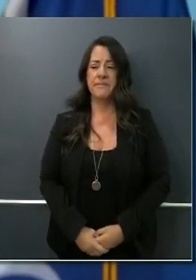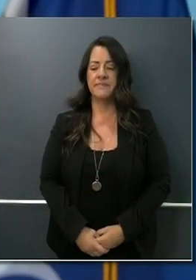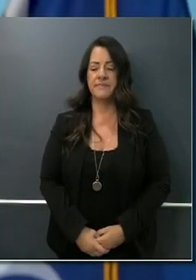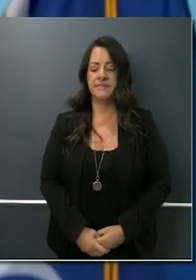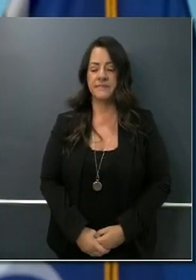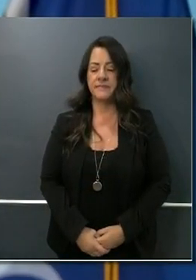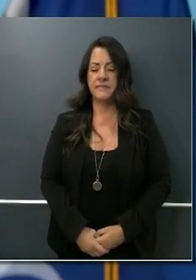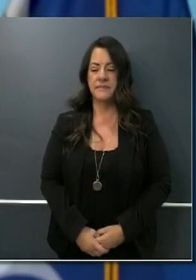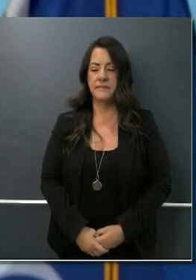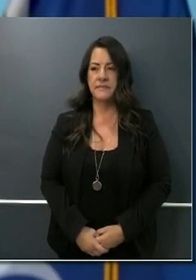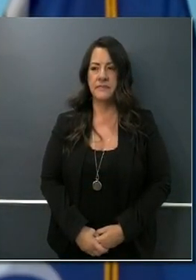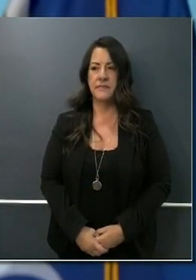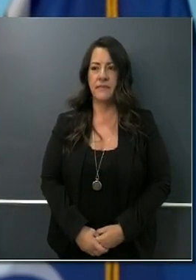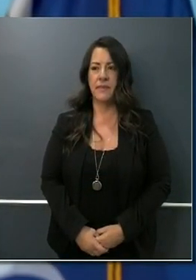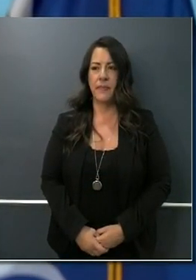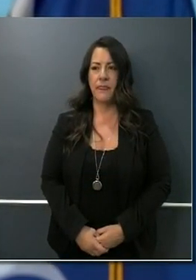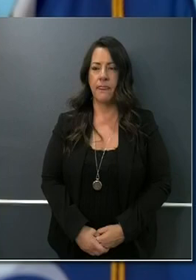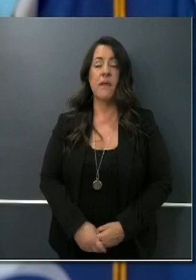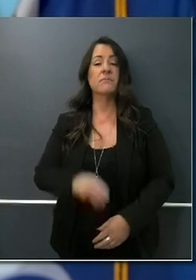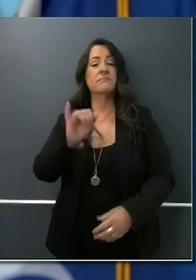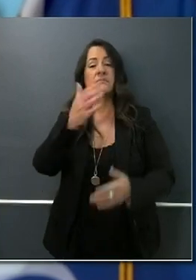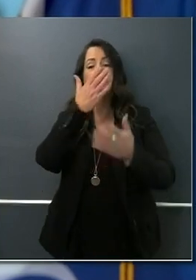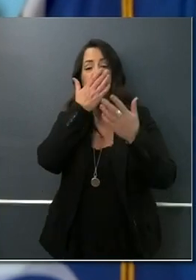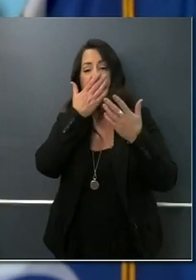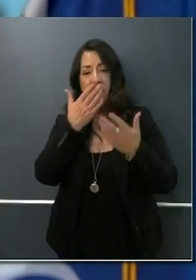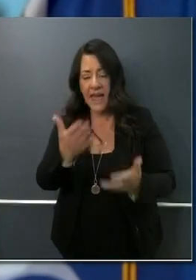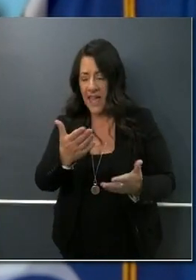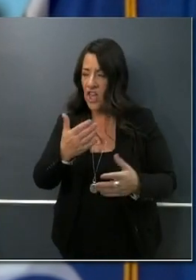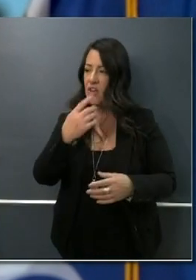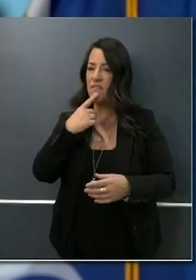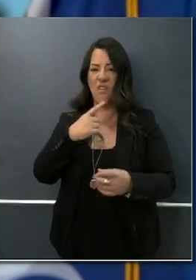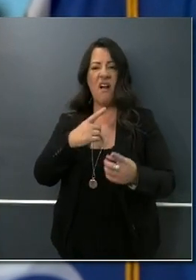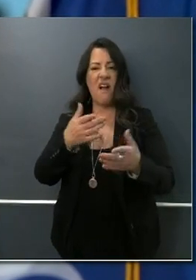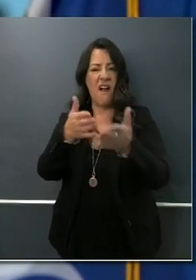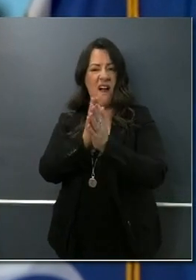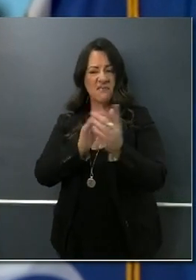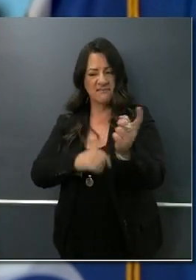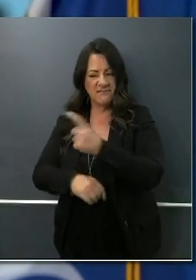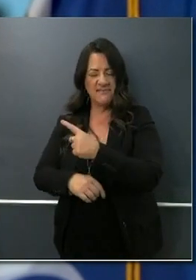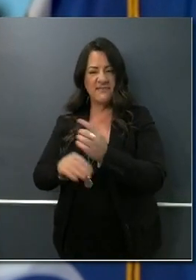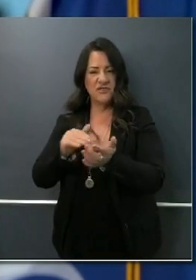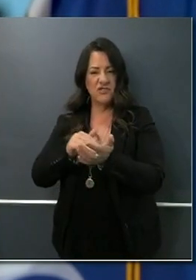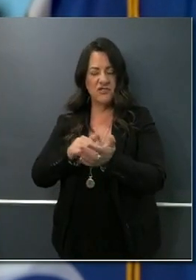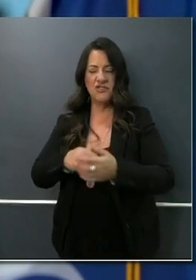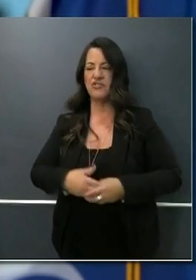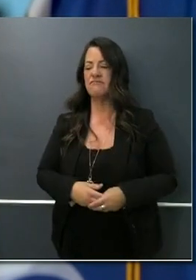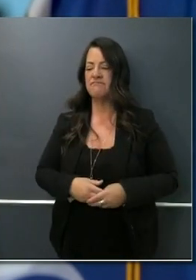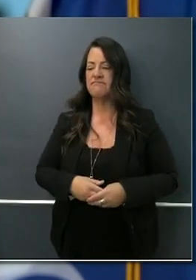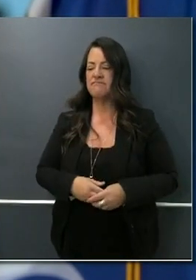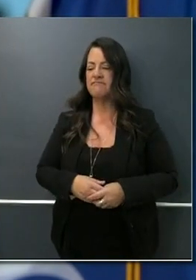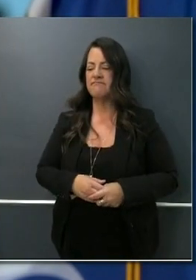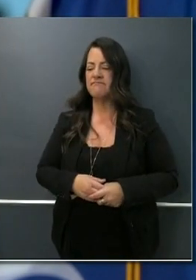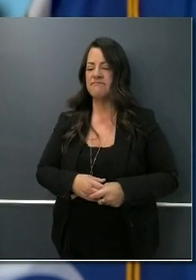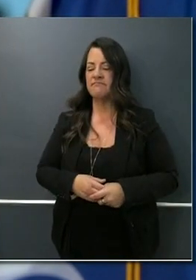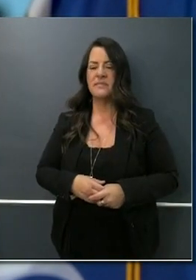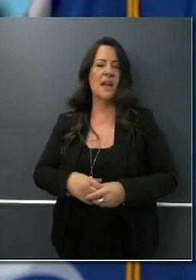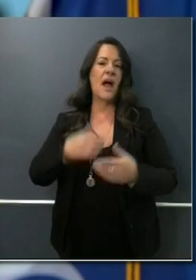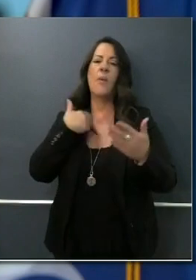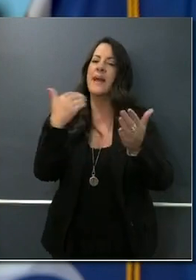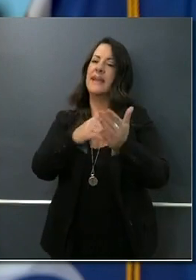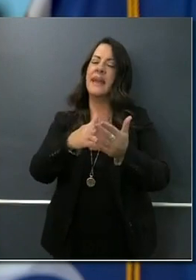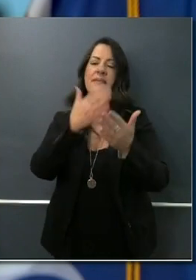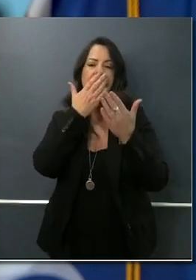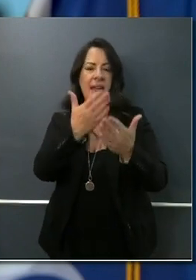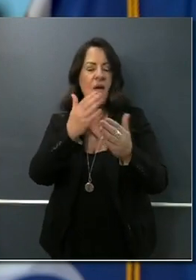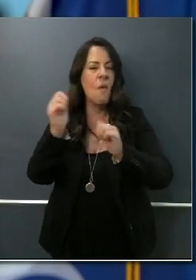Thanks for asking the person who went to medical school that question. And let me just extend appreciation to everybody, all the good work you've done to suppress